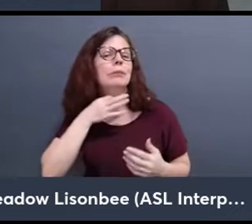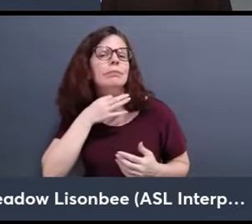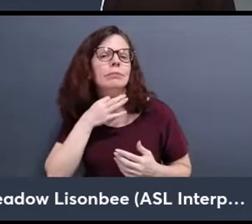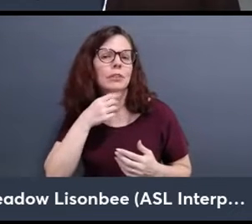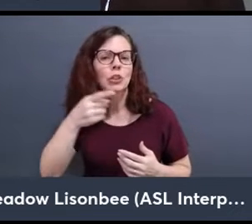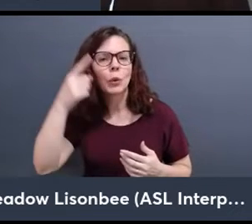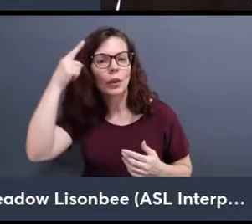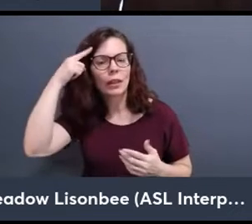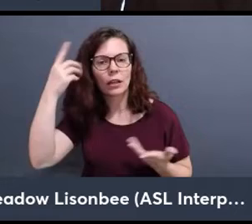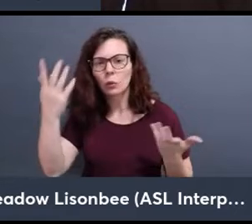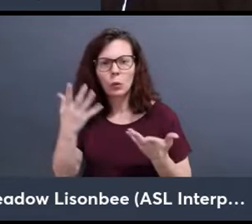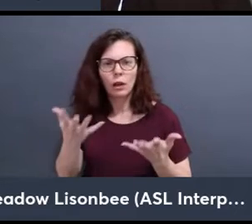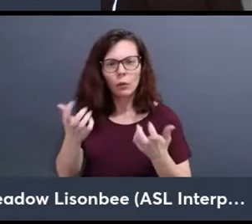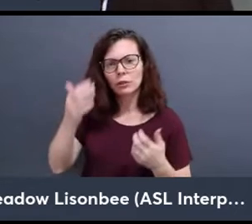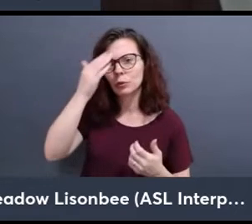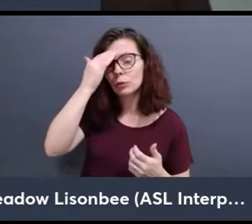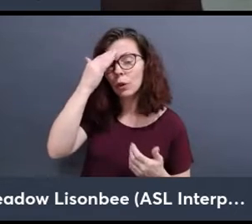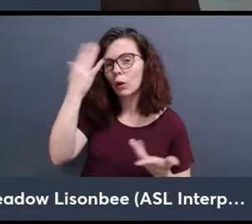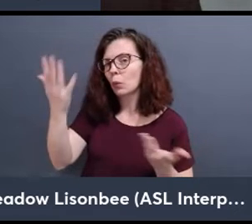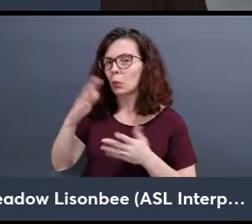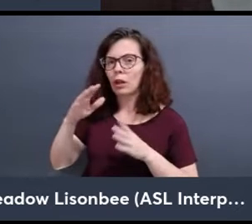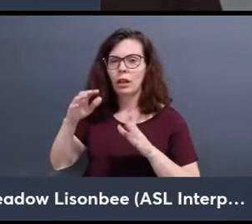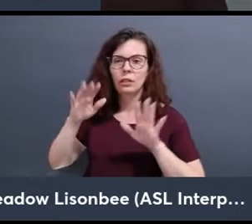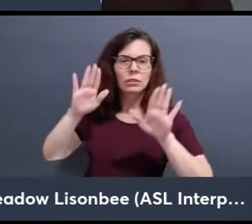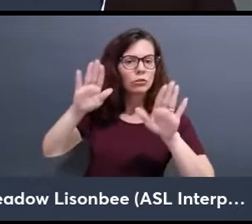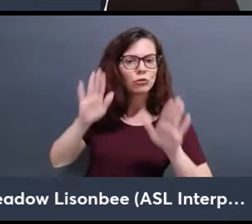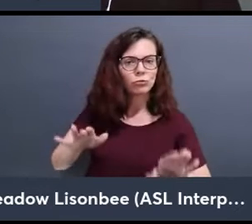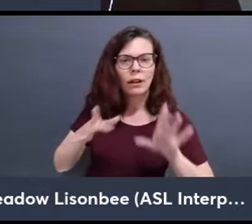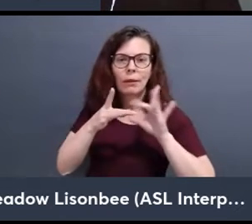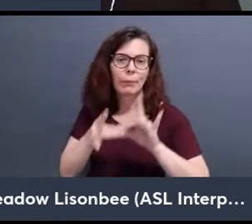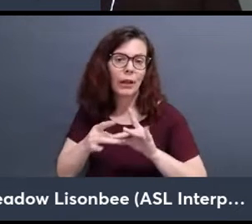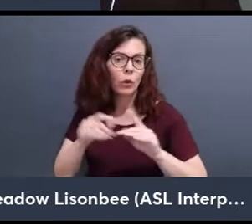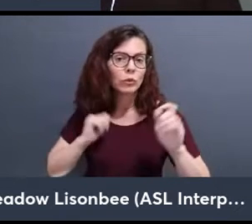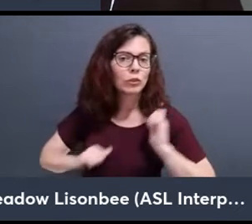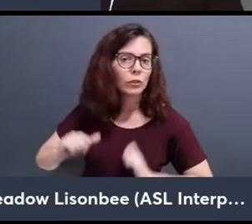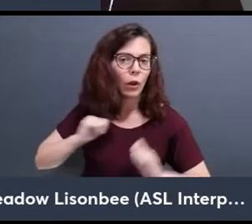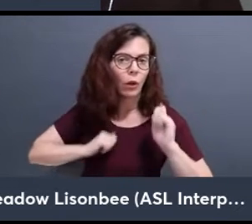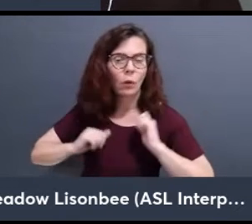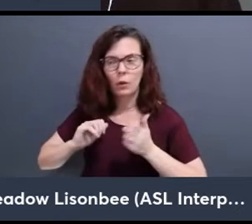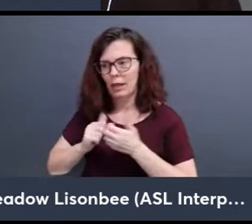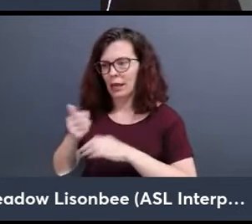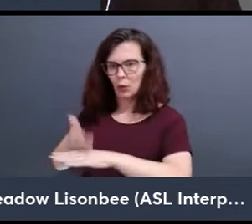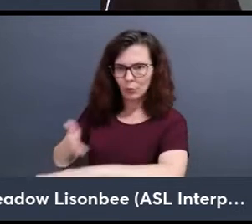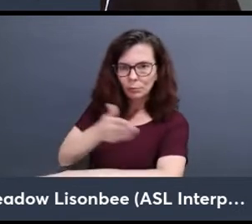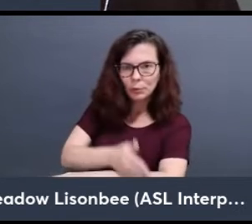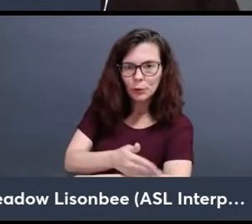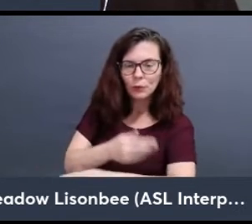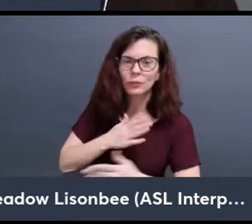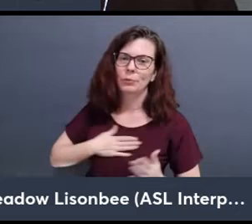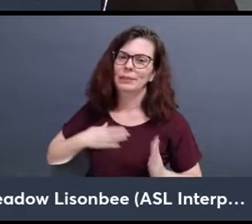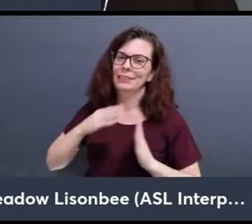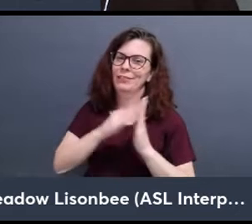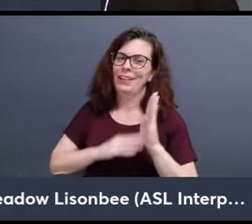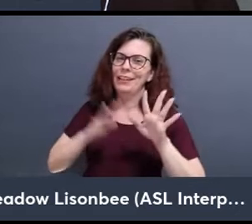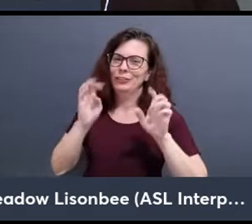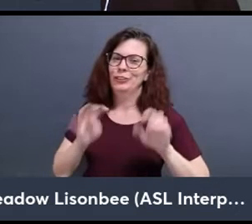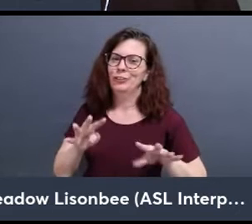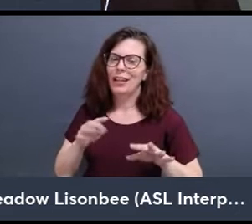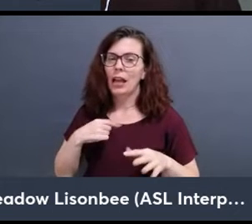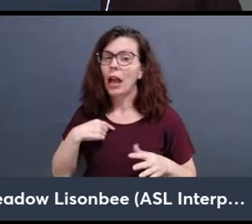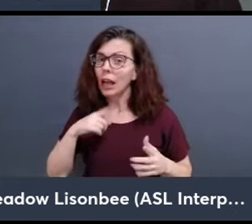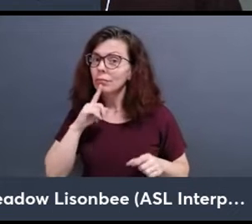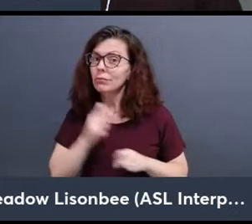that you want to know? What's great about the show? What can we do better? So please fill out our survey. I actually read